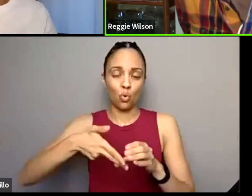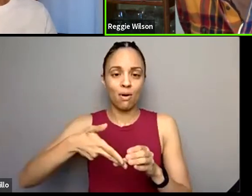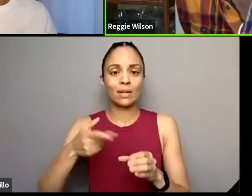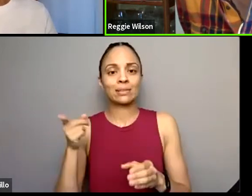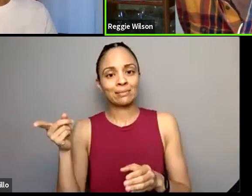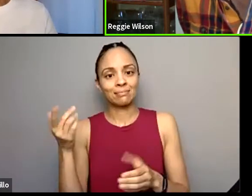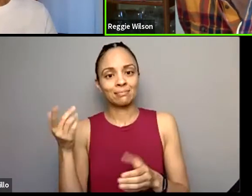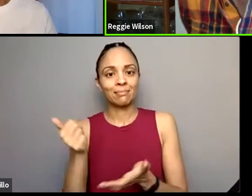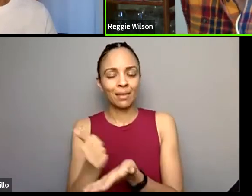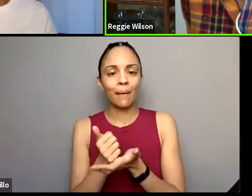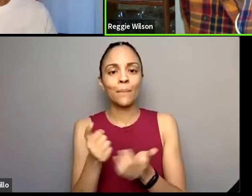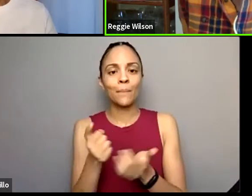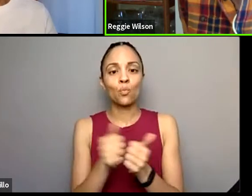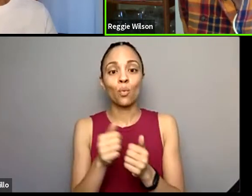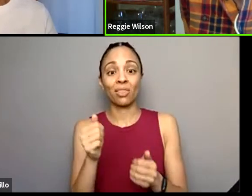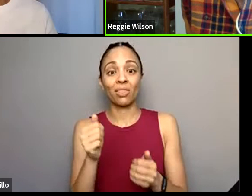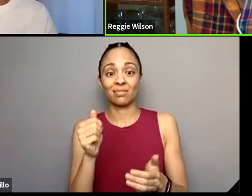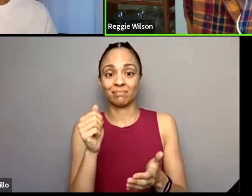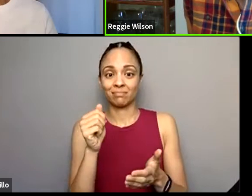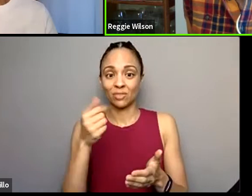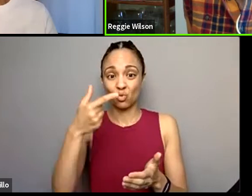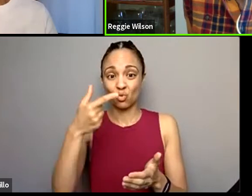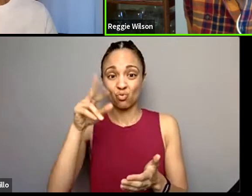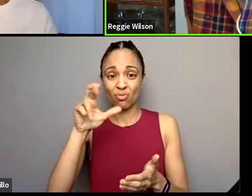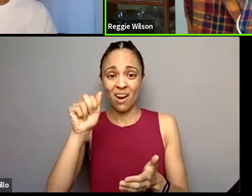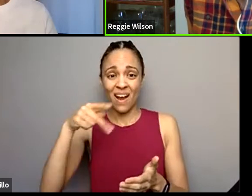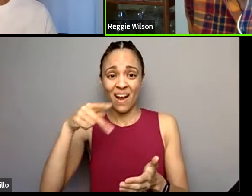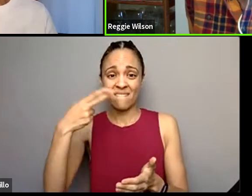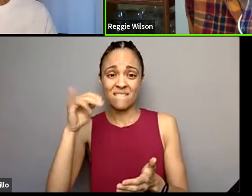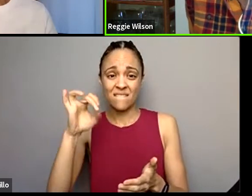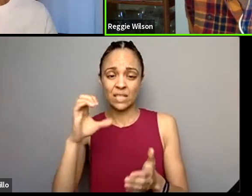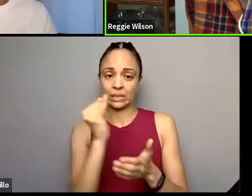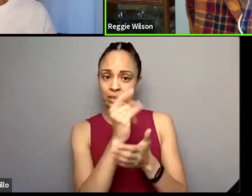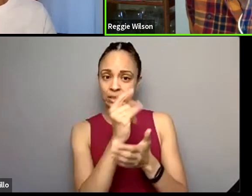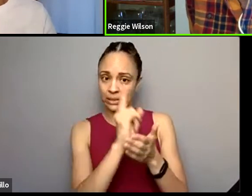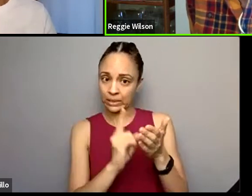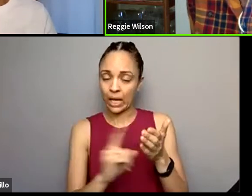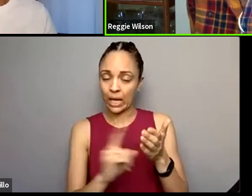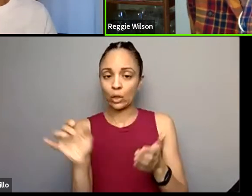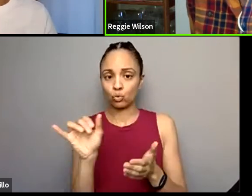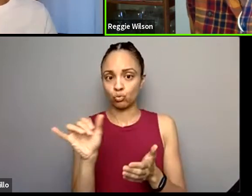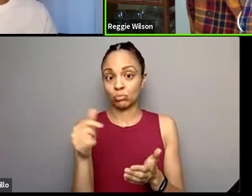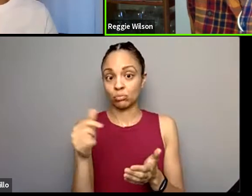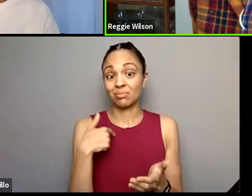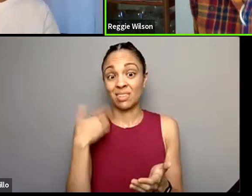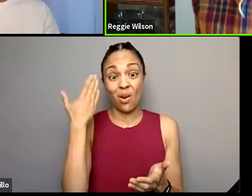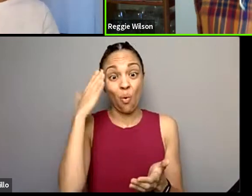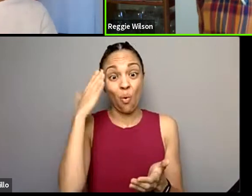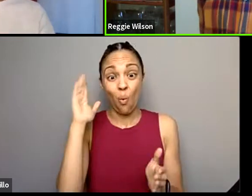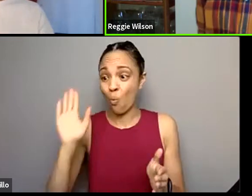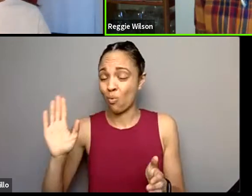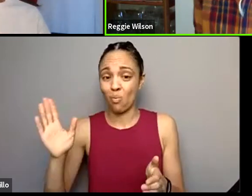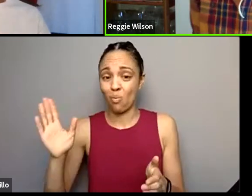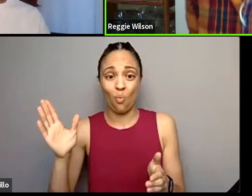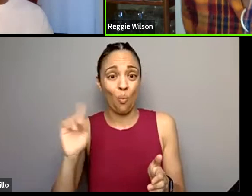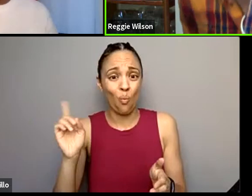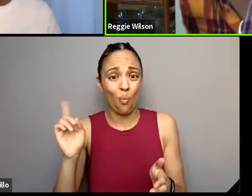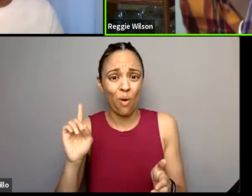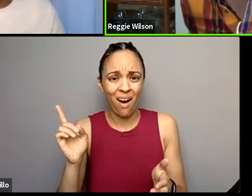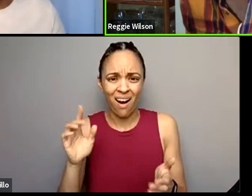graphic design, and continues to work with Fist and Heel as a graphic design. I don't know where he finds the time to do it. Sometimes he doesn't.